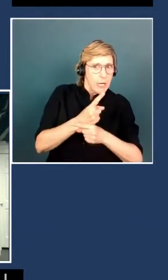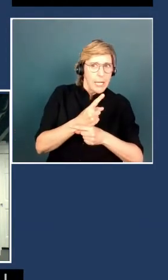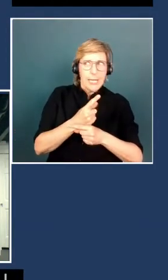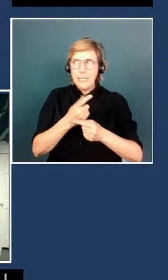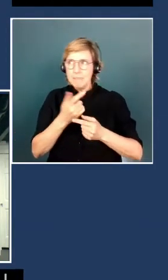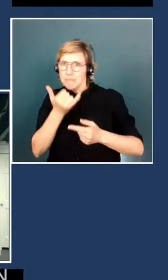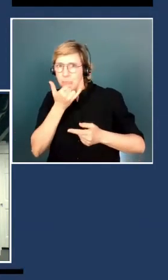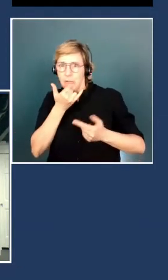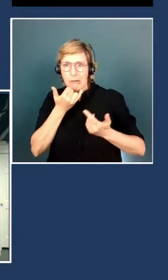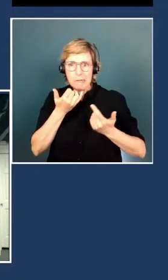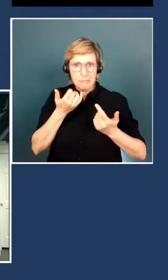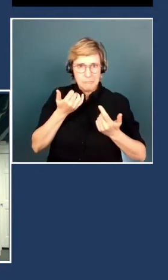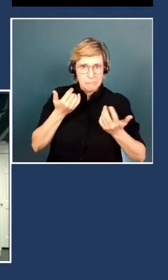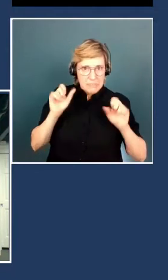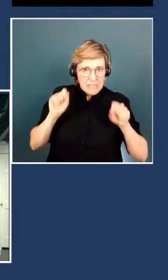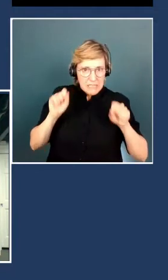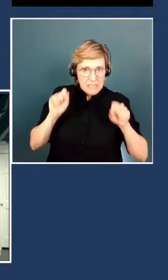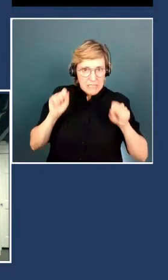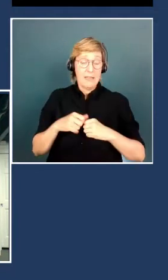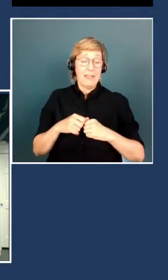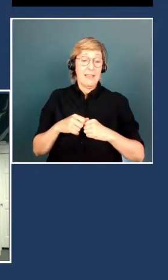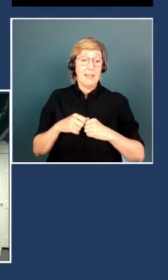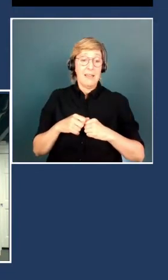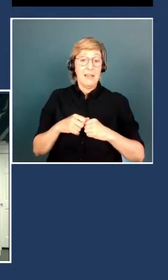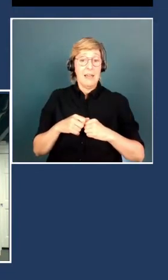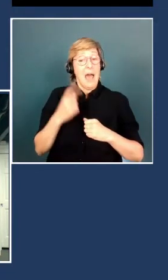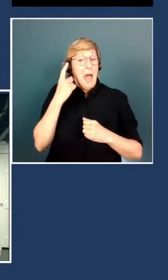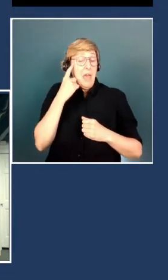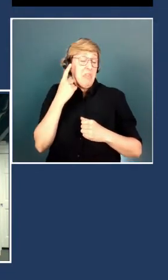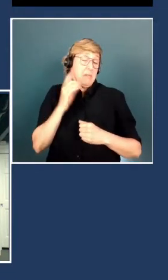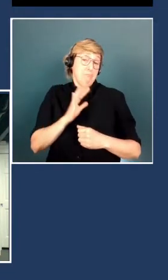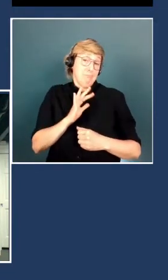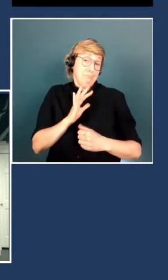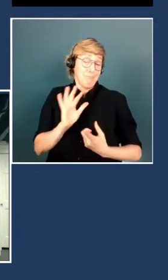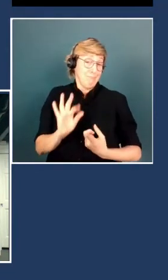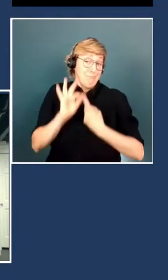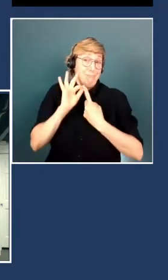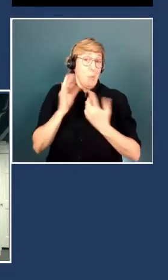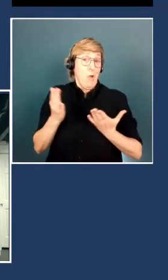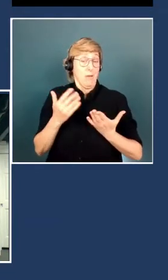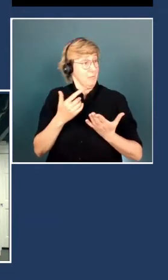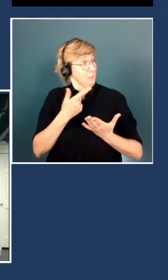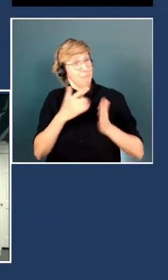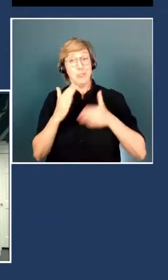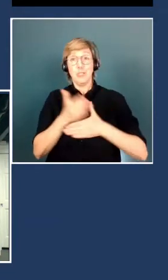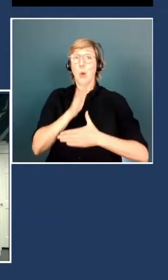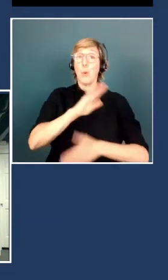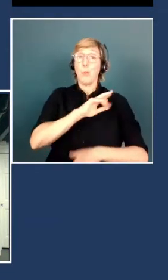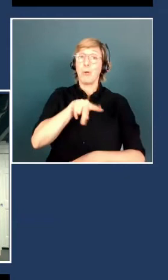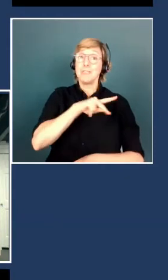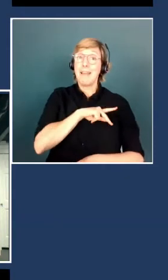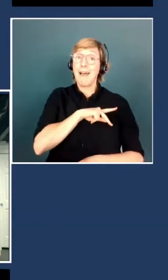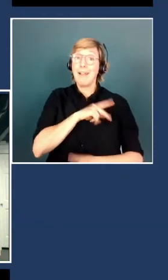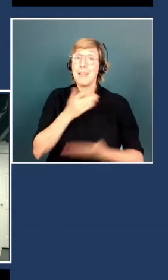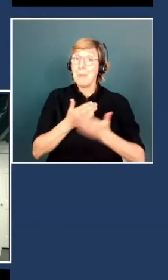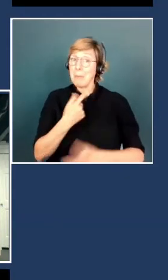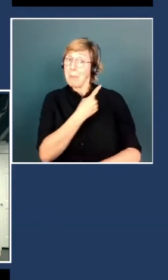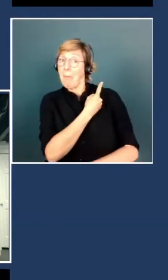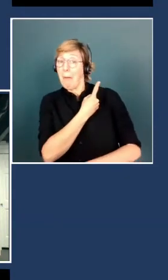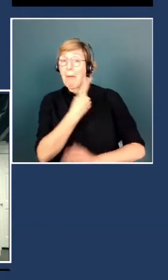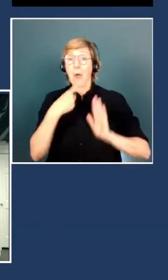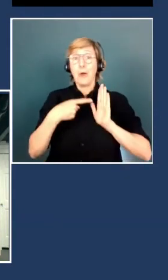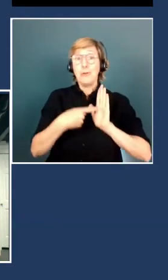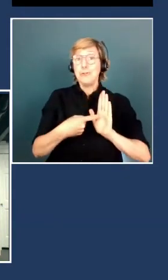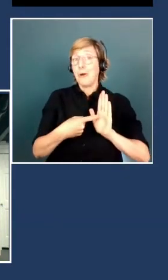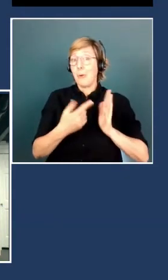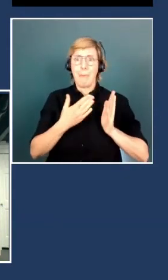way that I learned recently to actually share some of your personality. Maybe it's a hike that you've done, or maybe it's a picture you